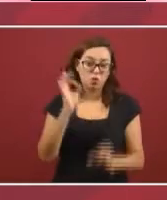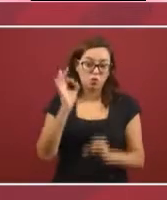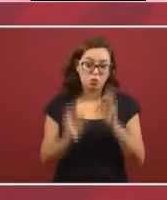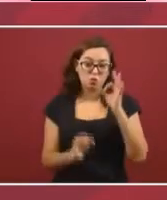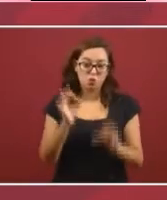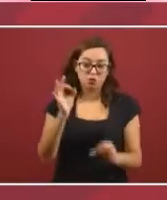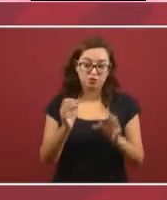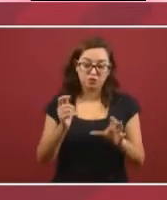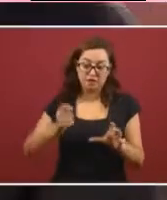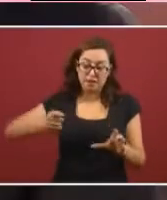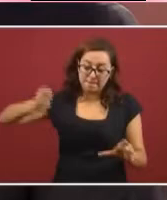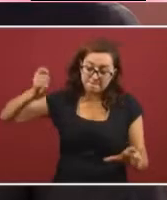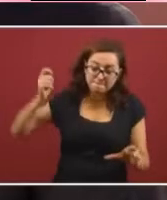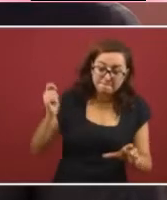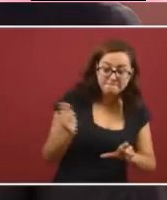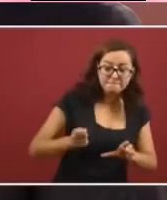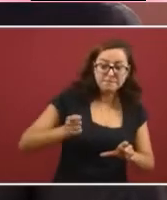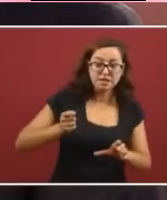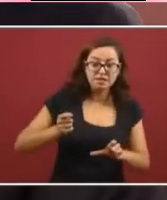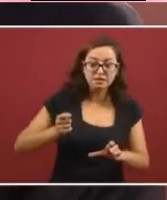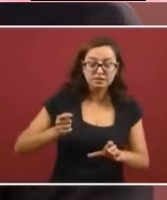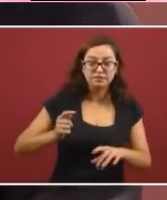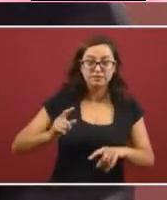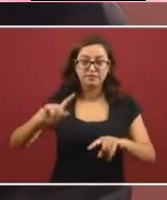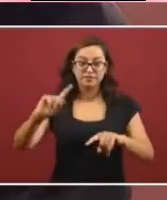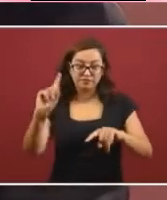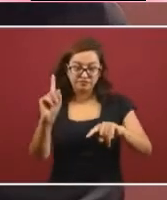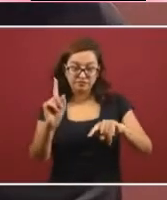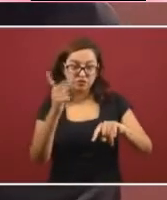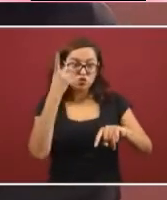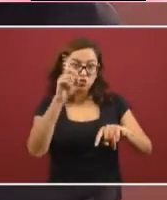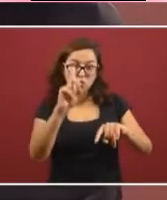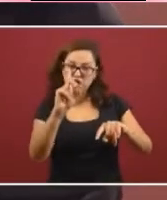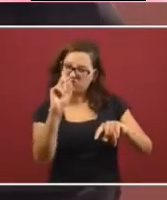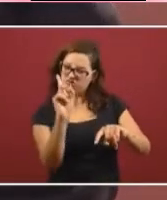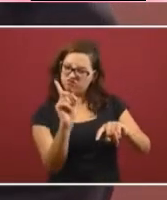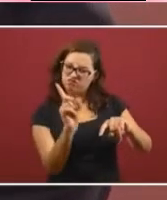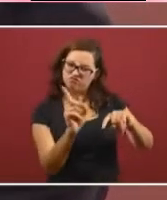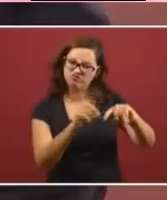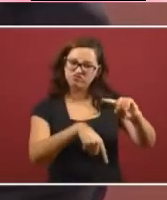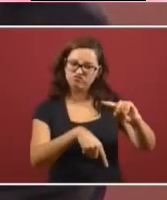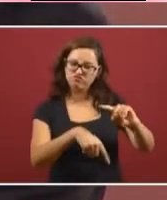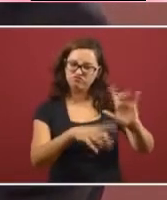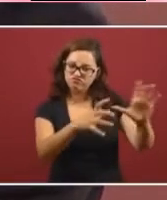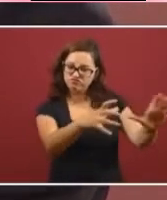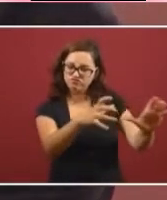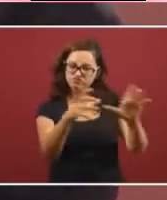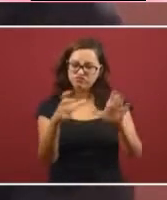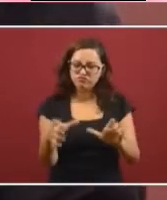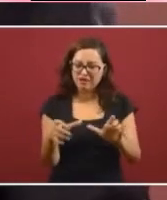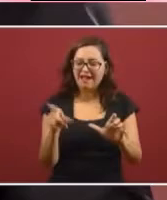once it has been given our information